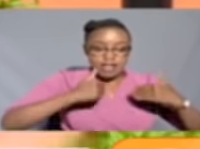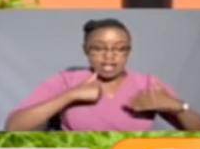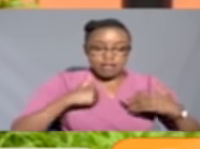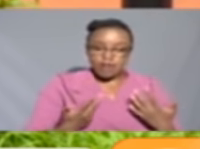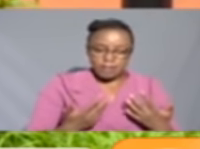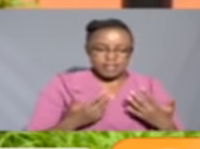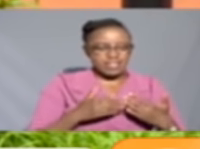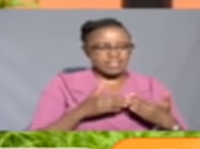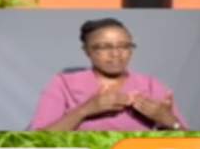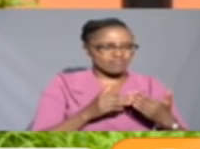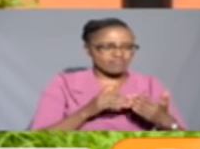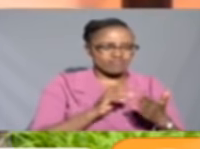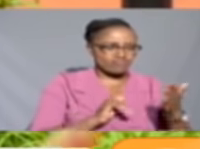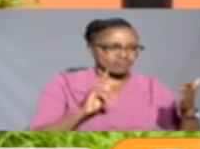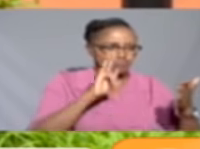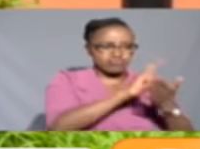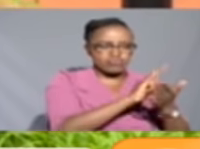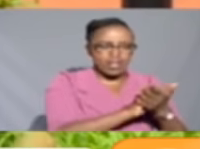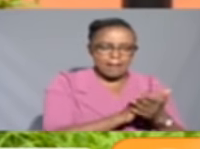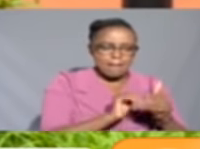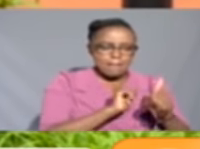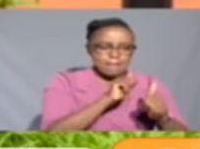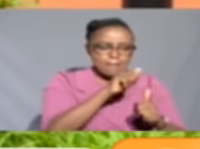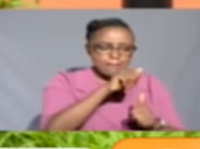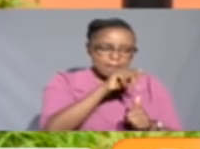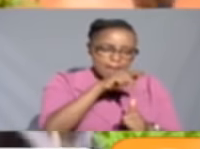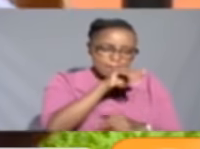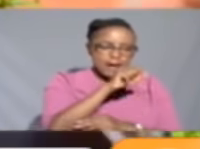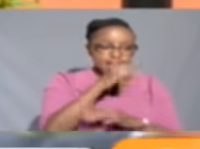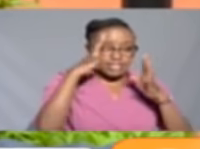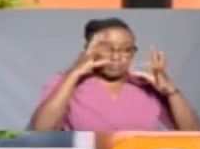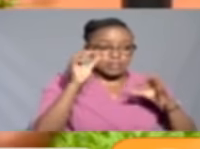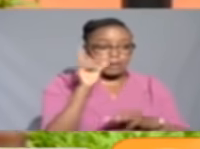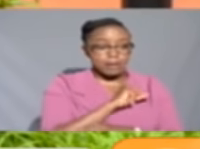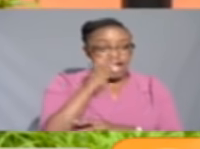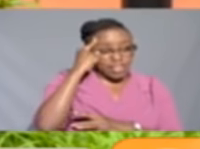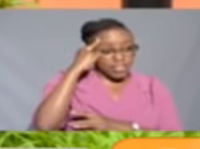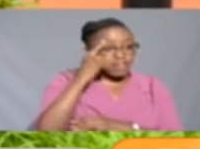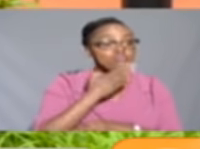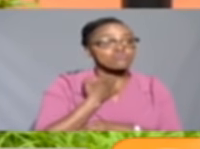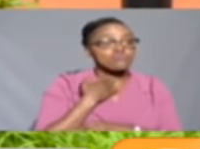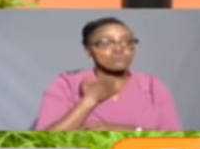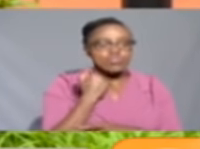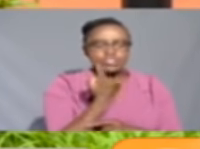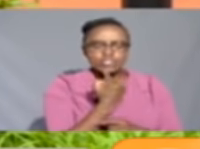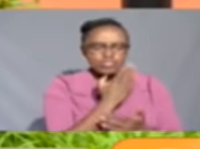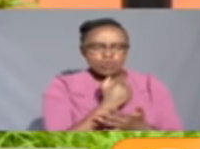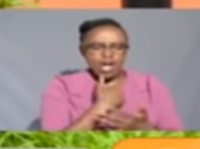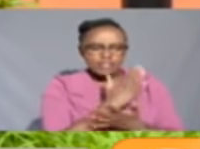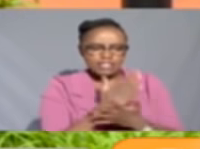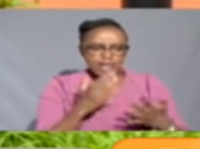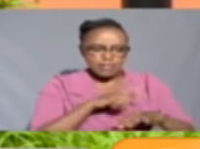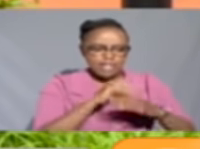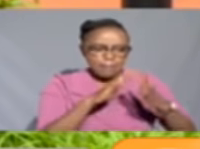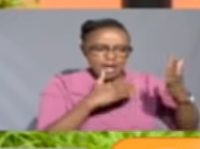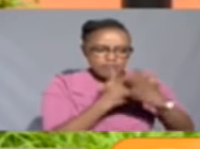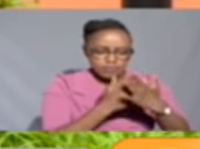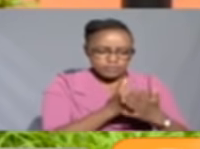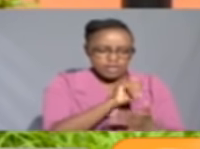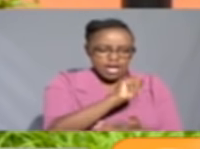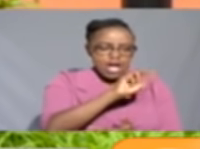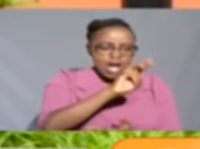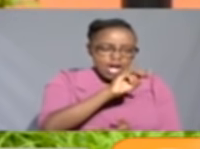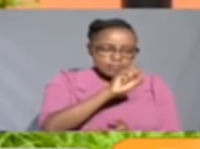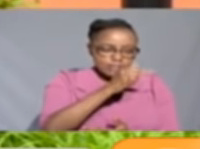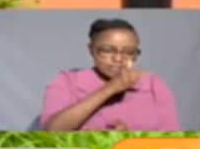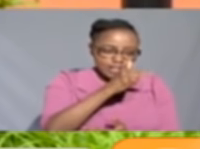boarding pass. So everything had already been predetermined. And I think they wanted to cook up something because when I arrived at Amsterdam,